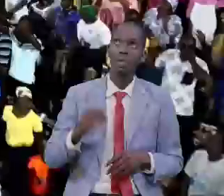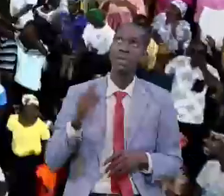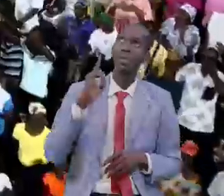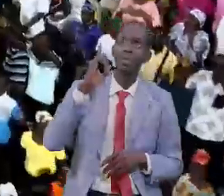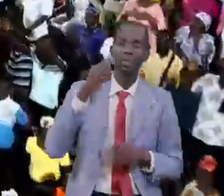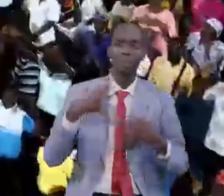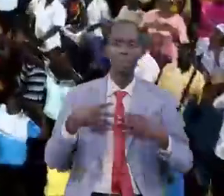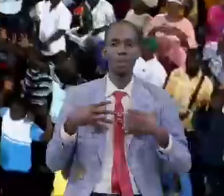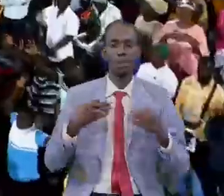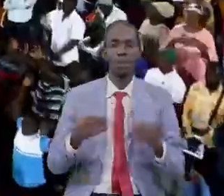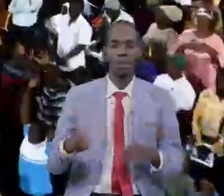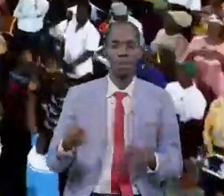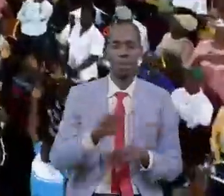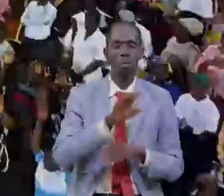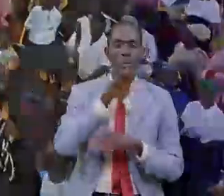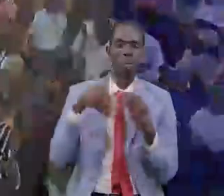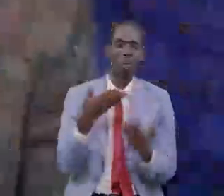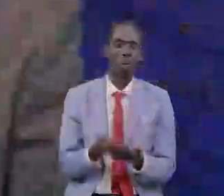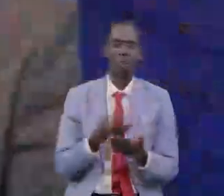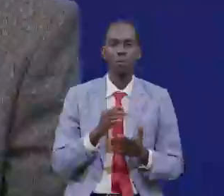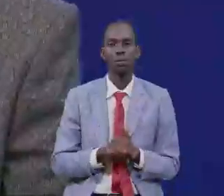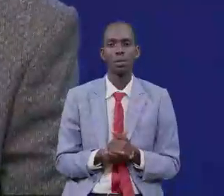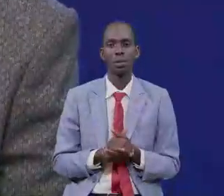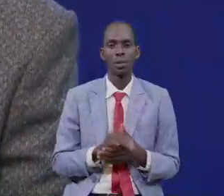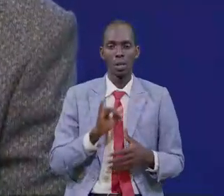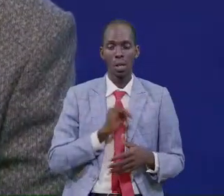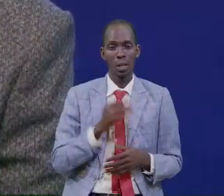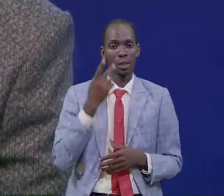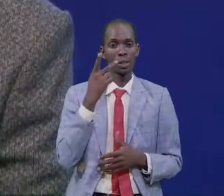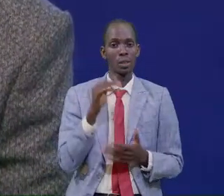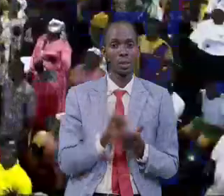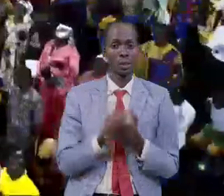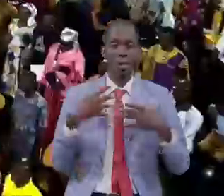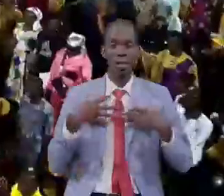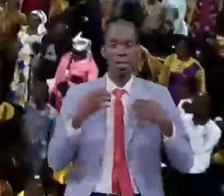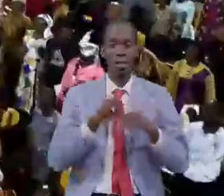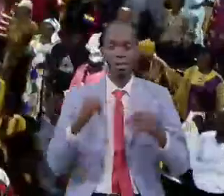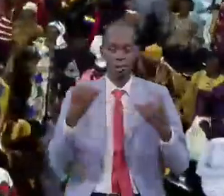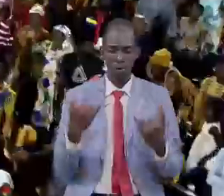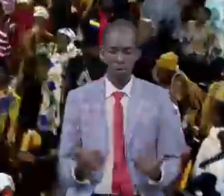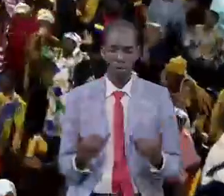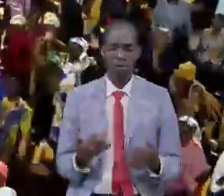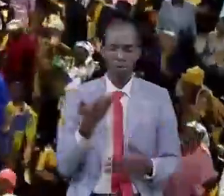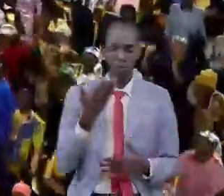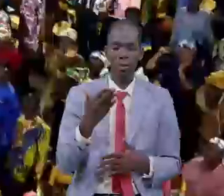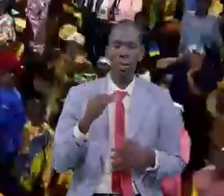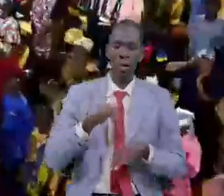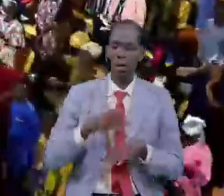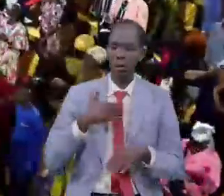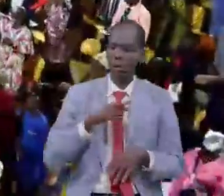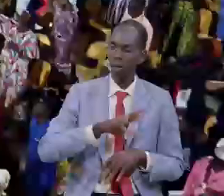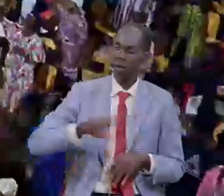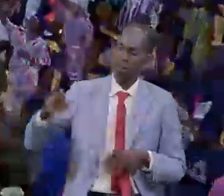all. I see that healing over there to my right hand side. I said